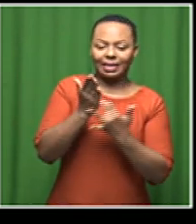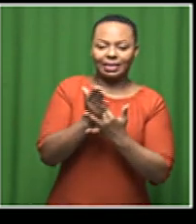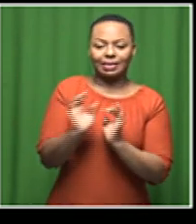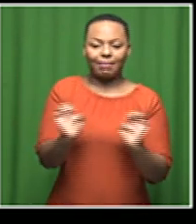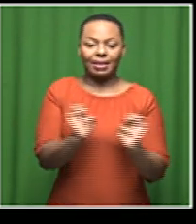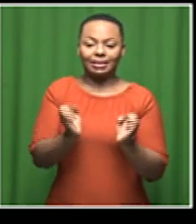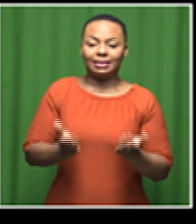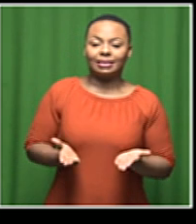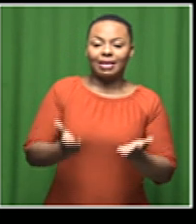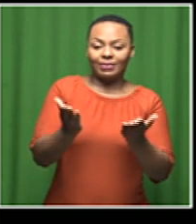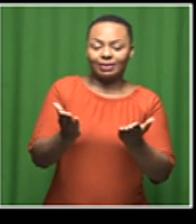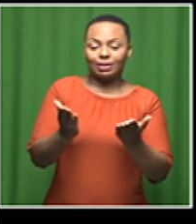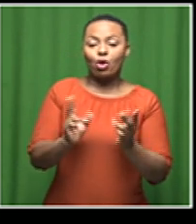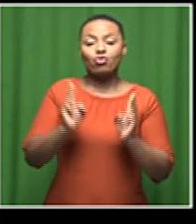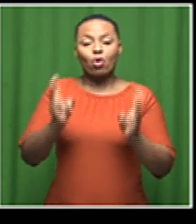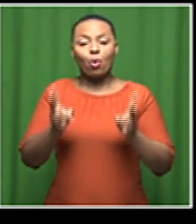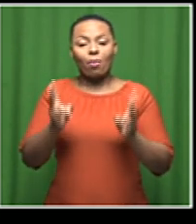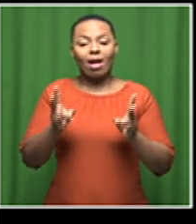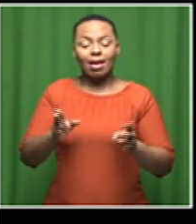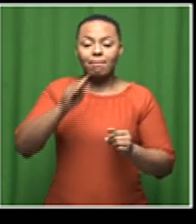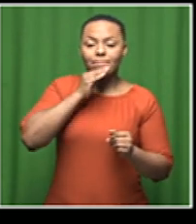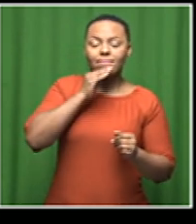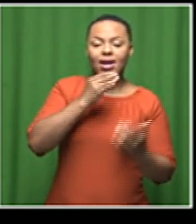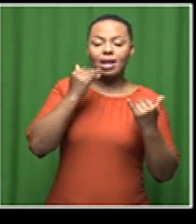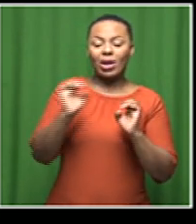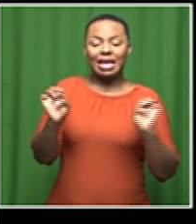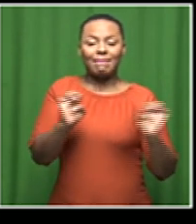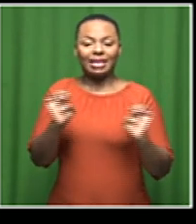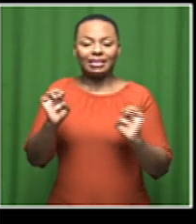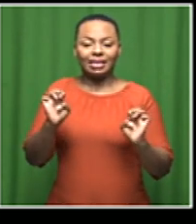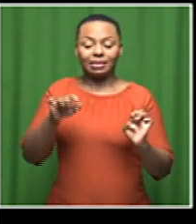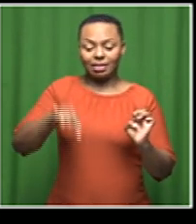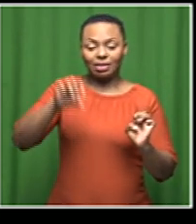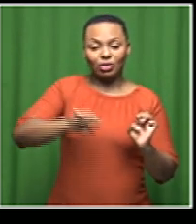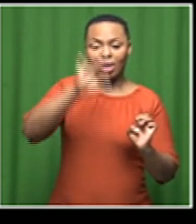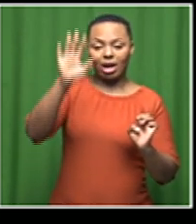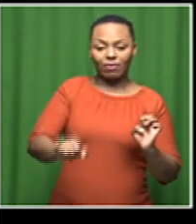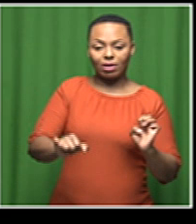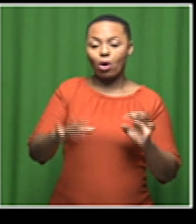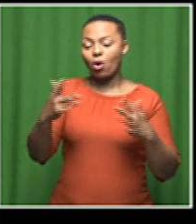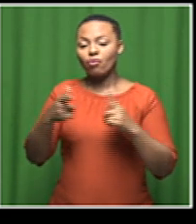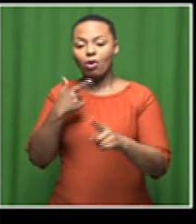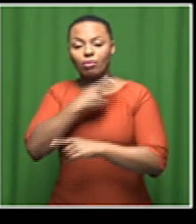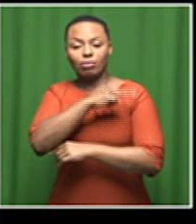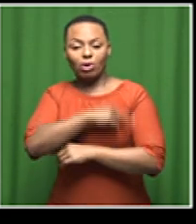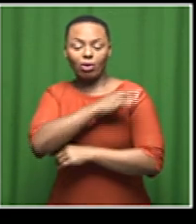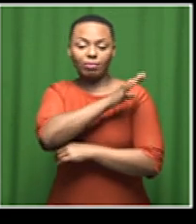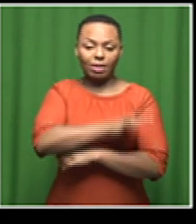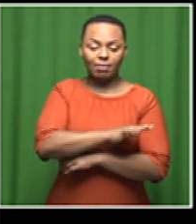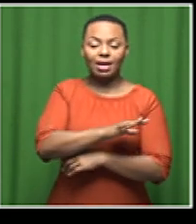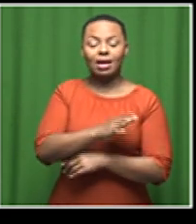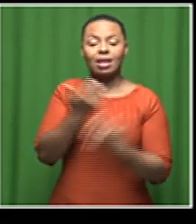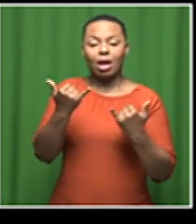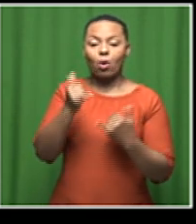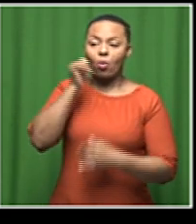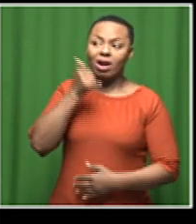which it's normally, that is not treated as an emergency in South Africa or by the health system. For instance, starting from calling